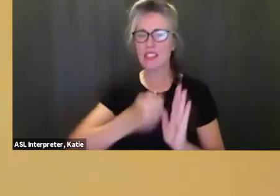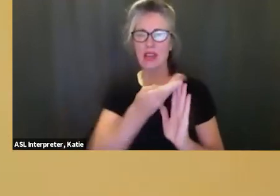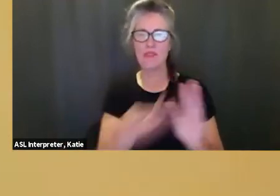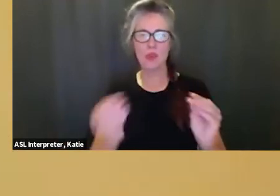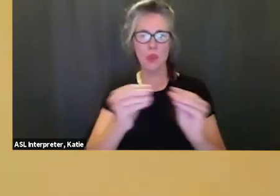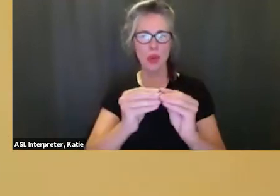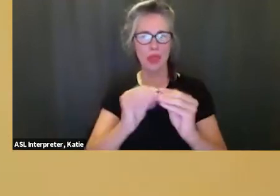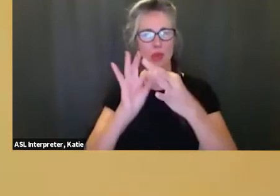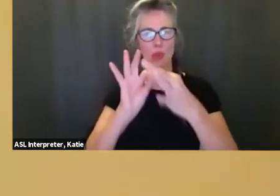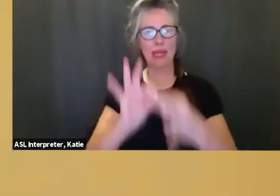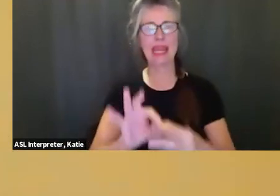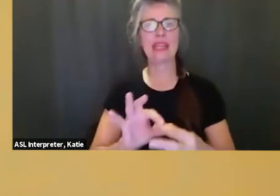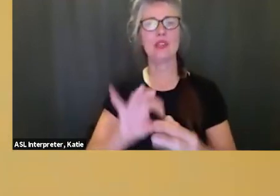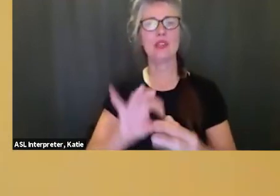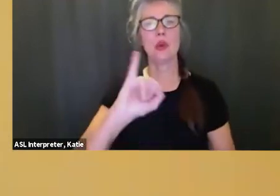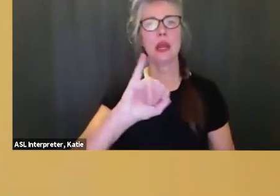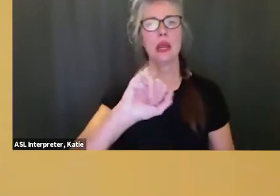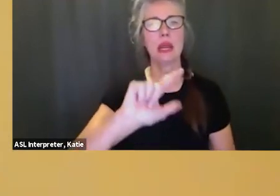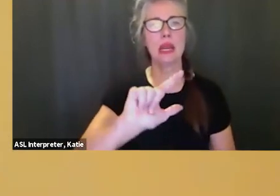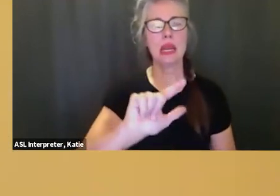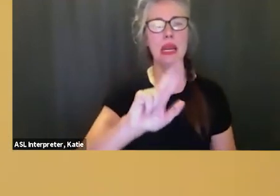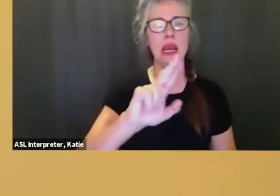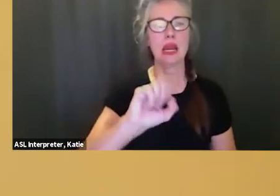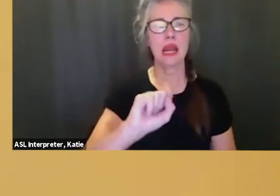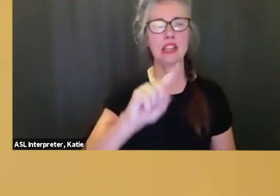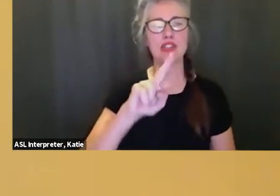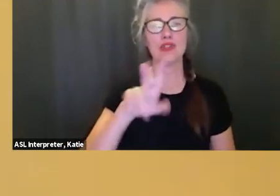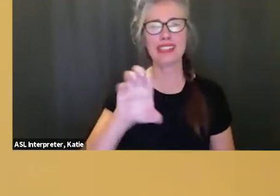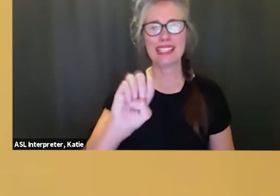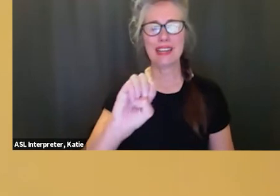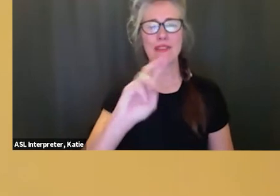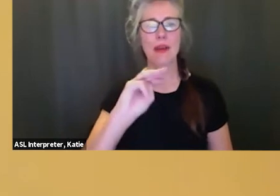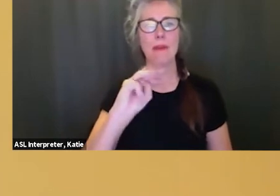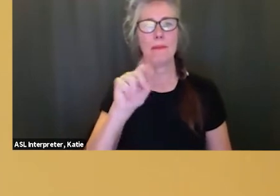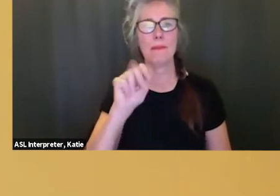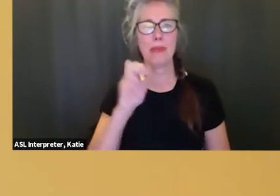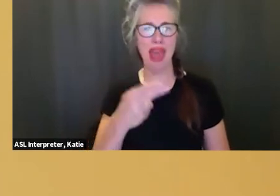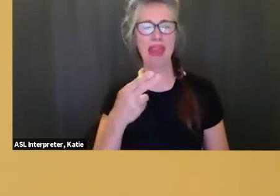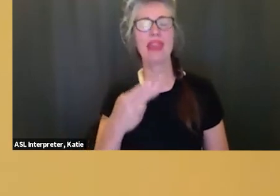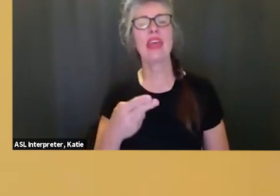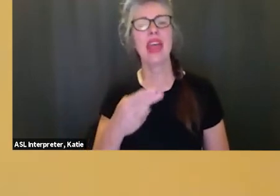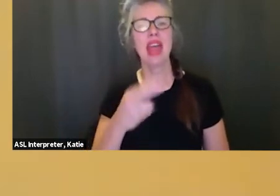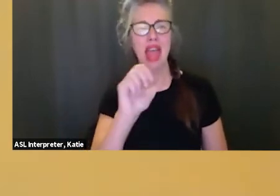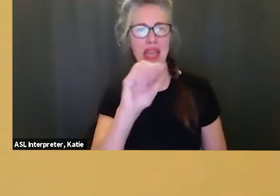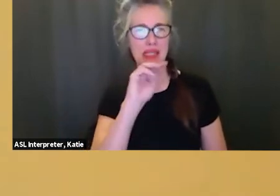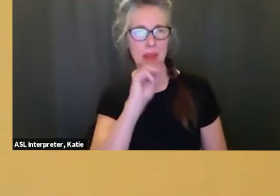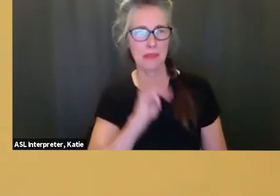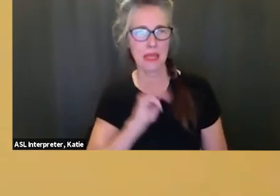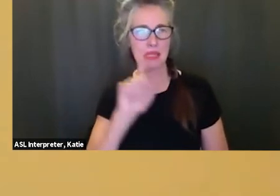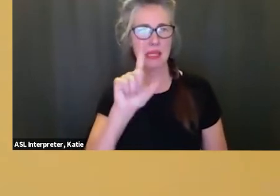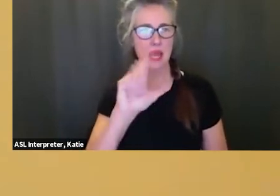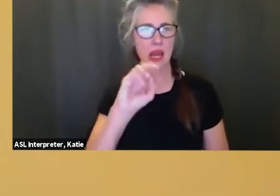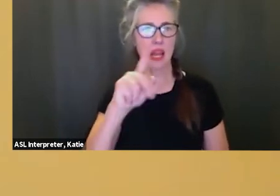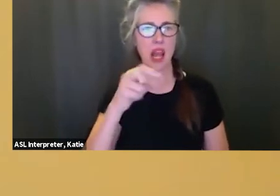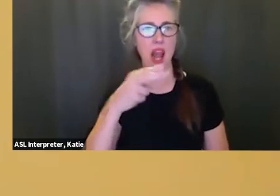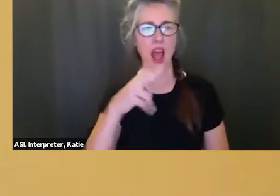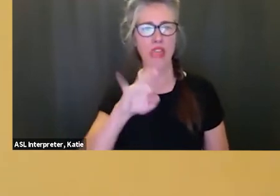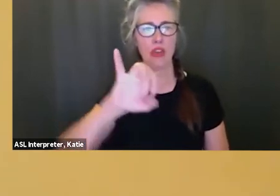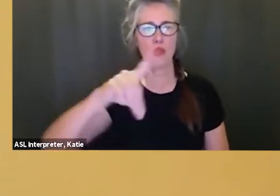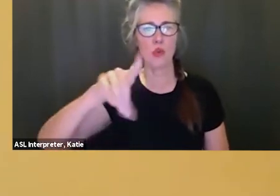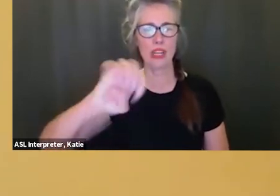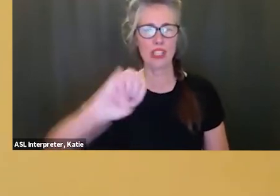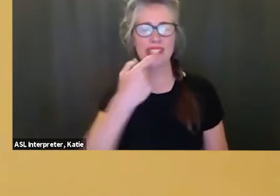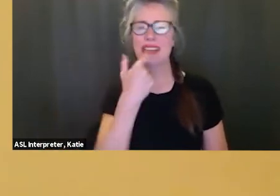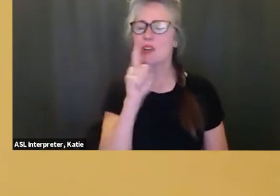about illustrative math. And as Ms. Lockridge said, this would be an opportunity to build a cohesive K